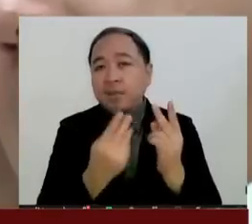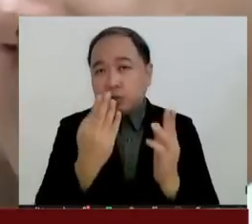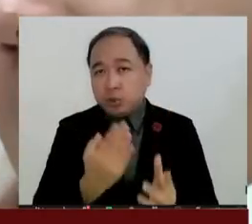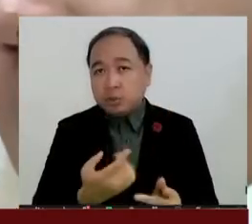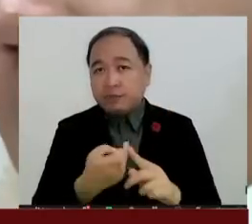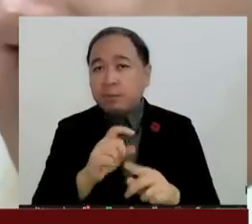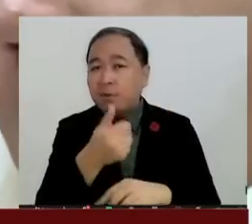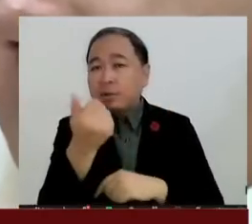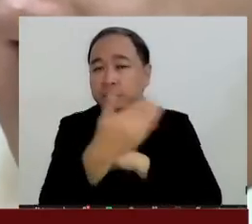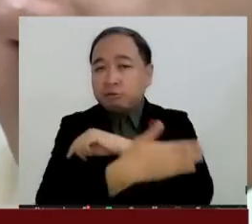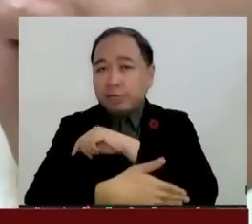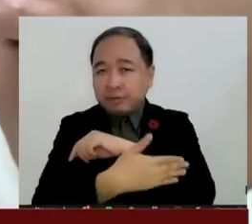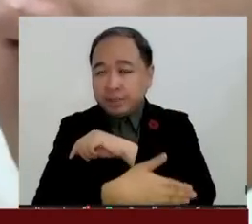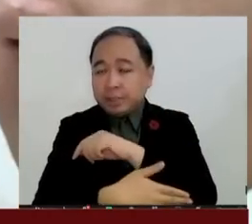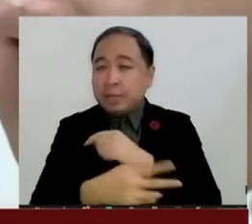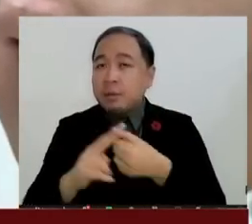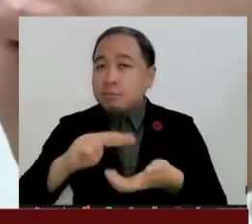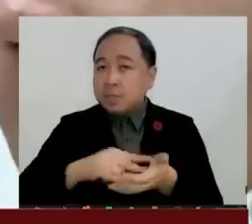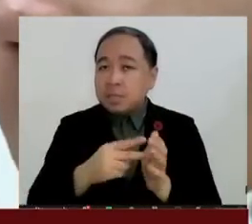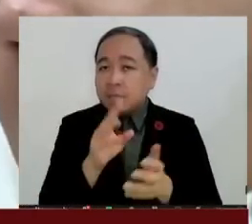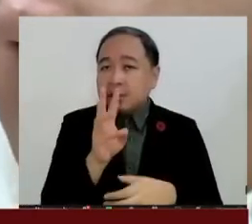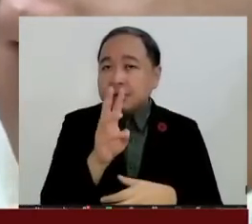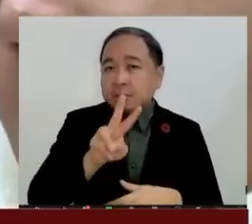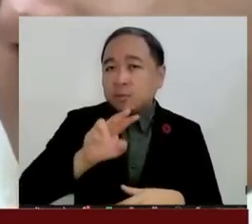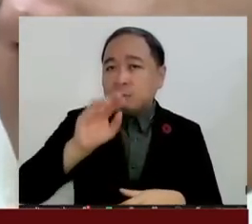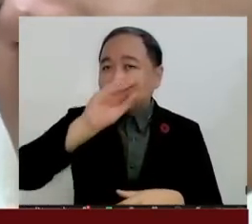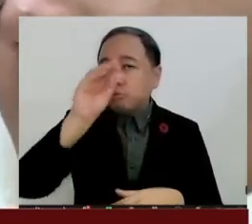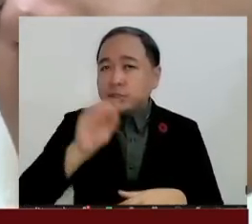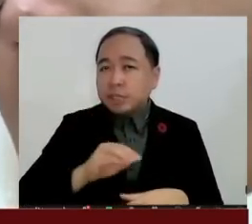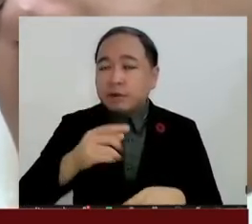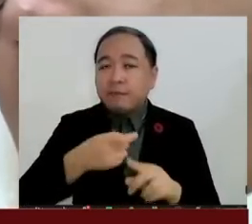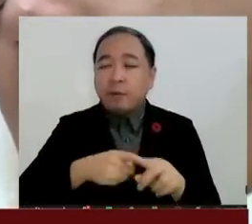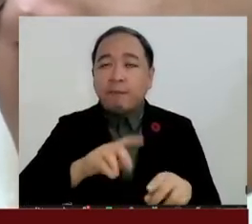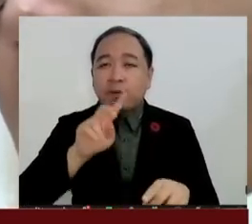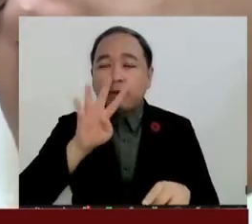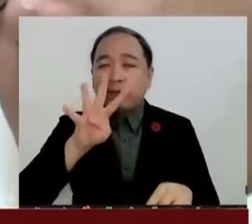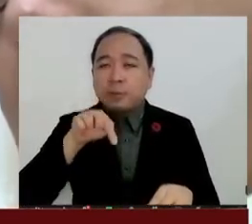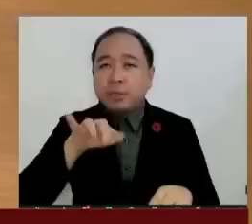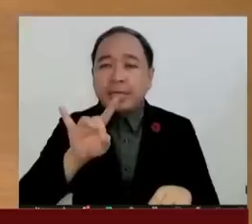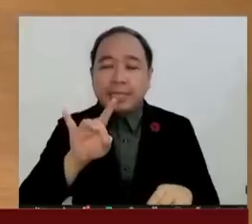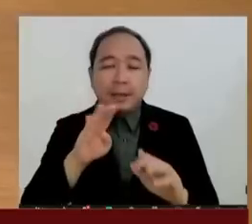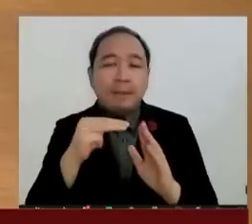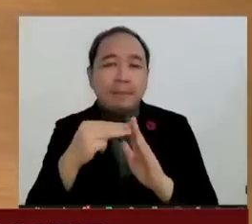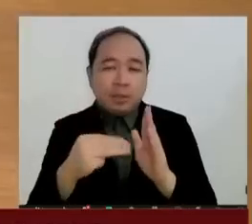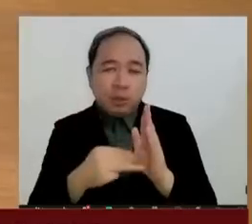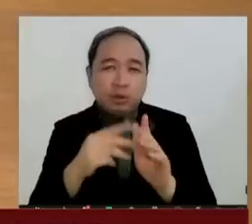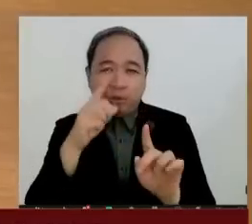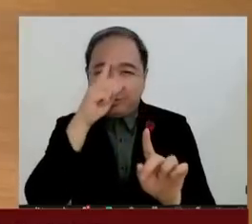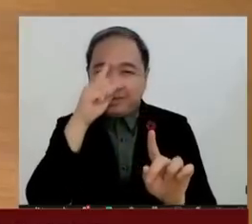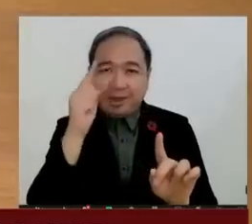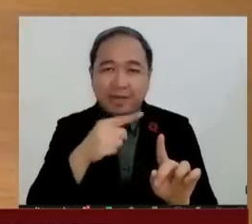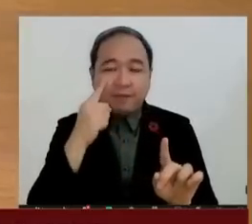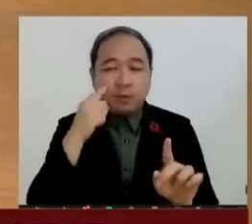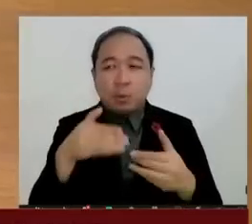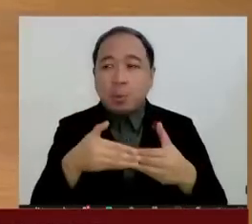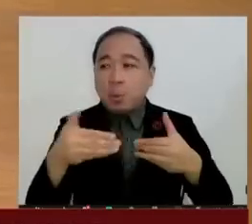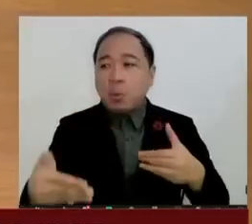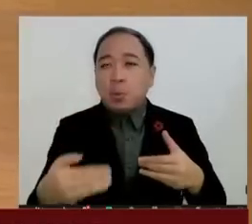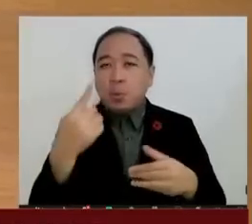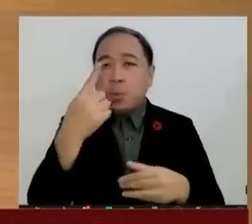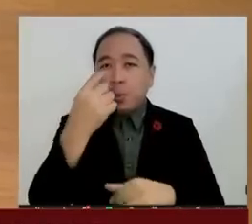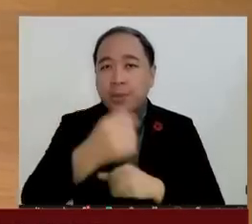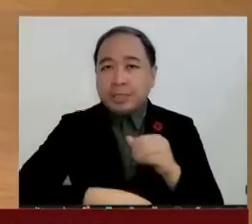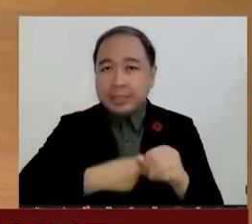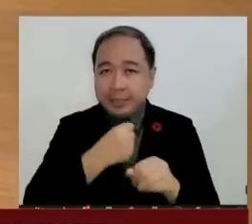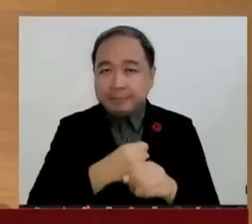already 62% of our 4.8 million target for the entire year. Mga kababayan, ang